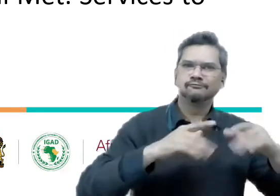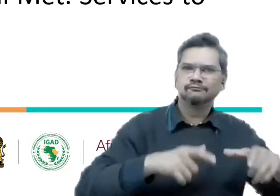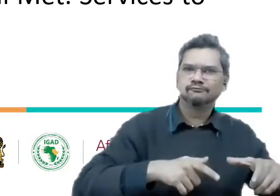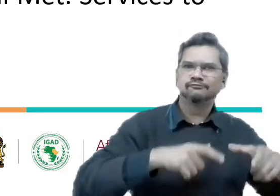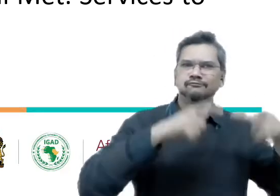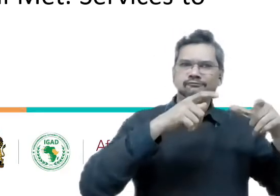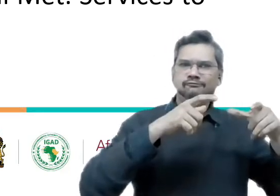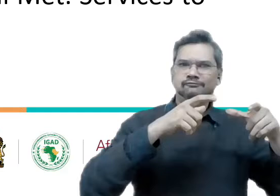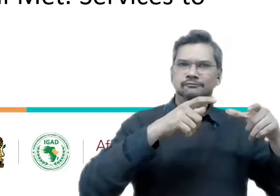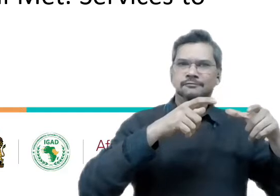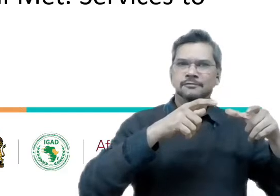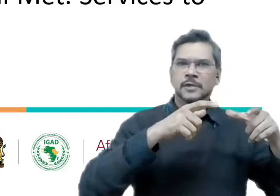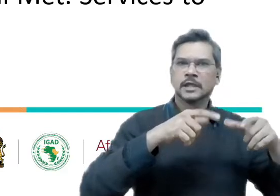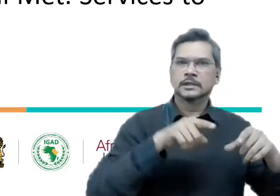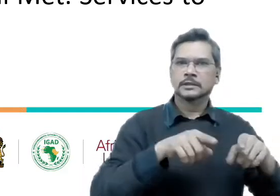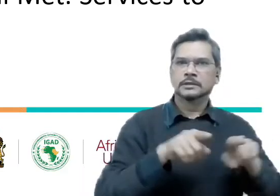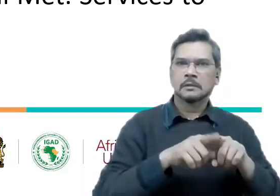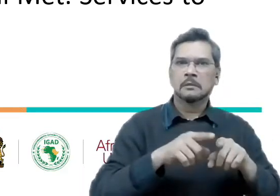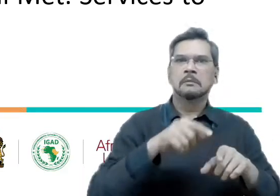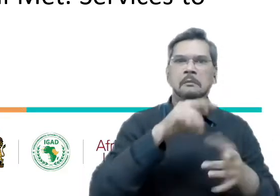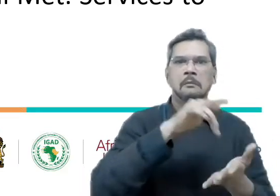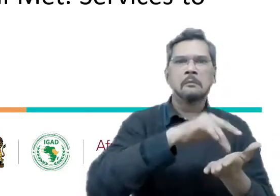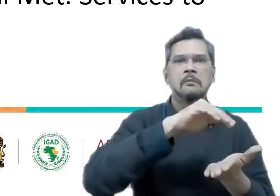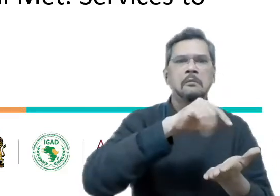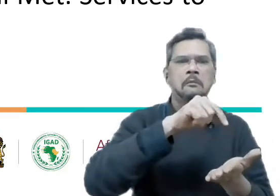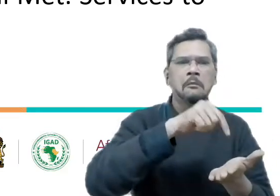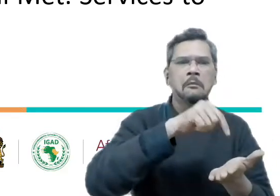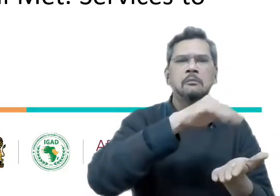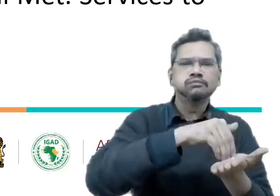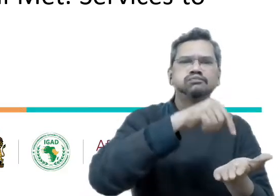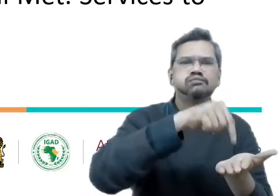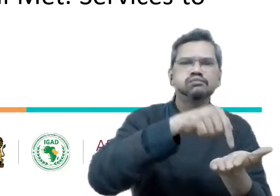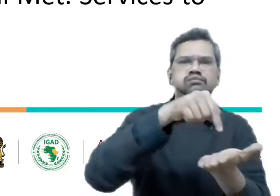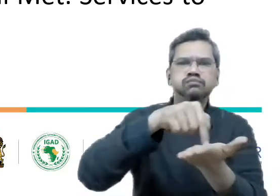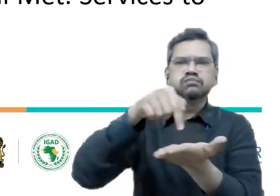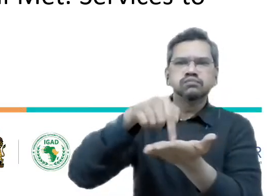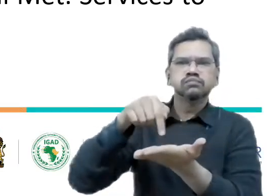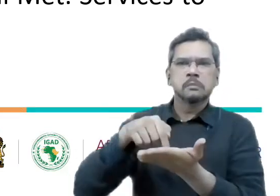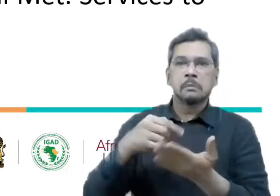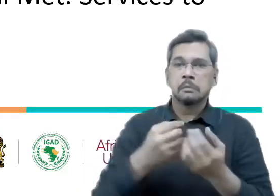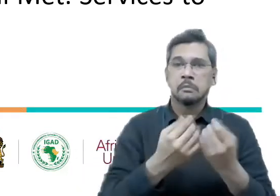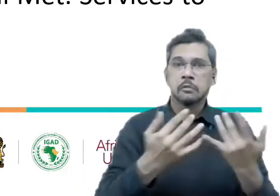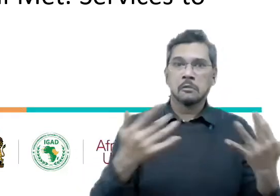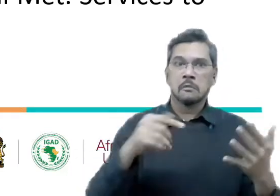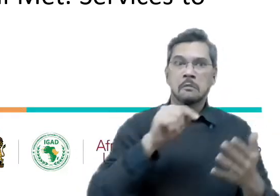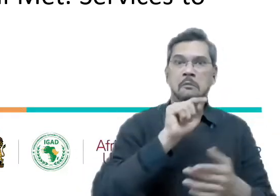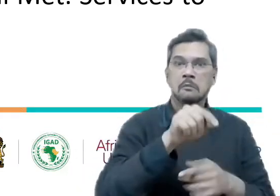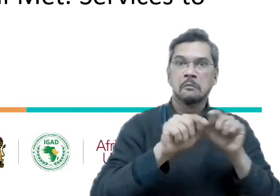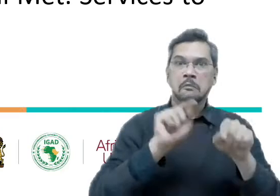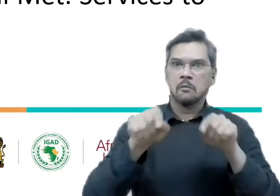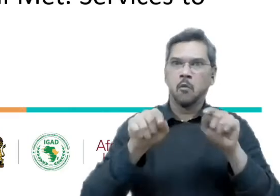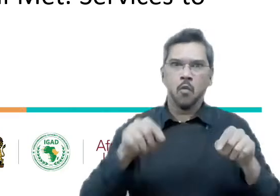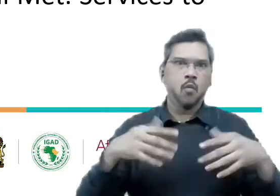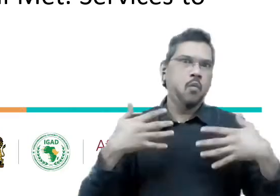and communities. This program made massive gains. We also see a lot of initiatives